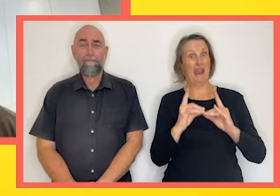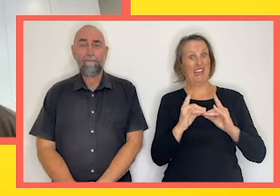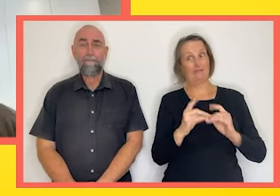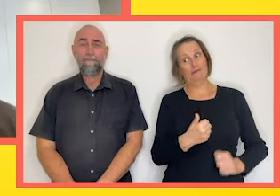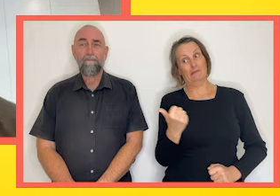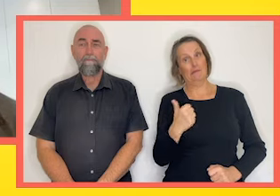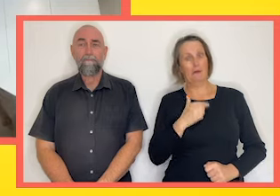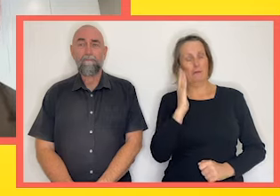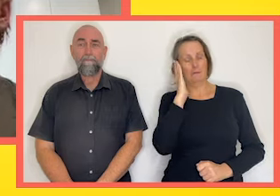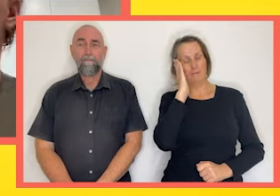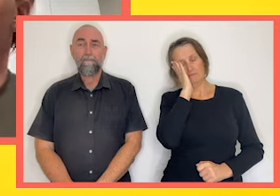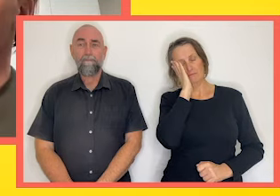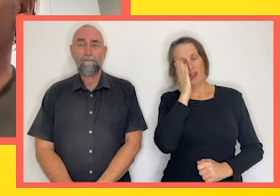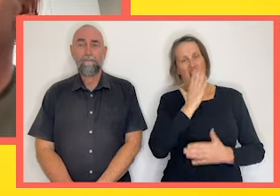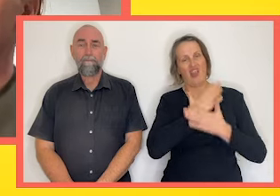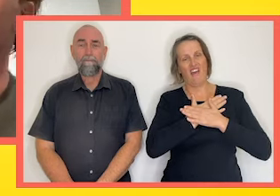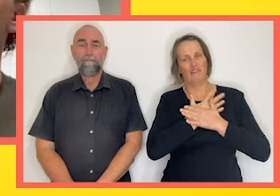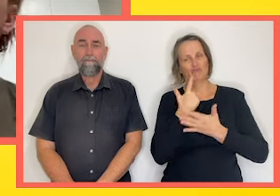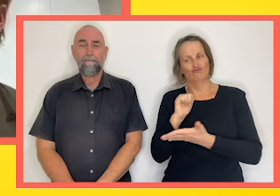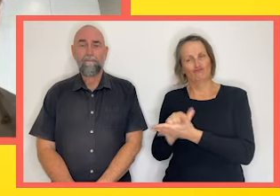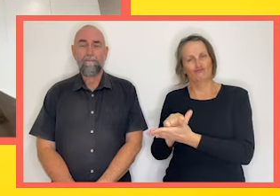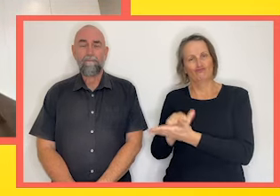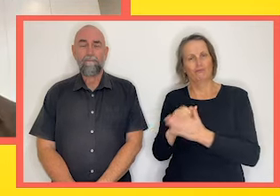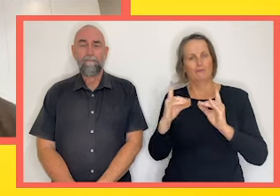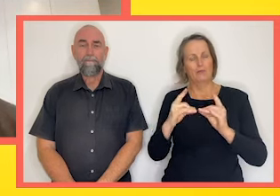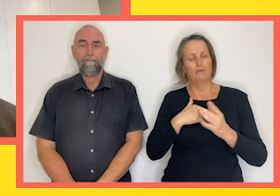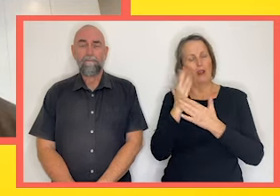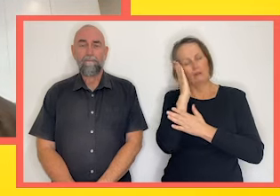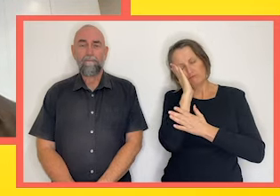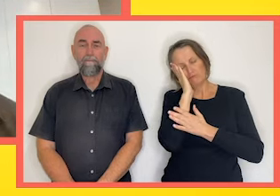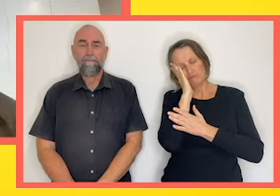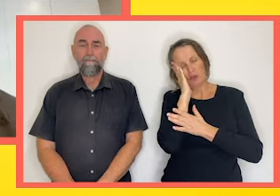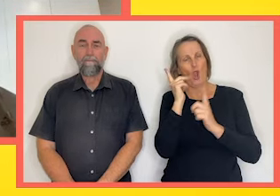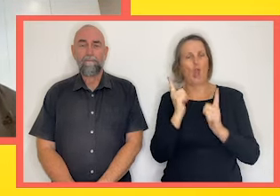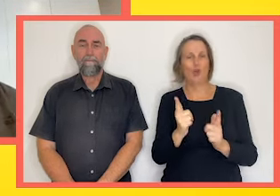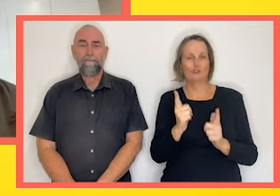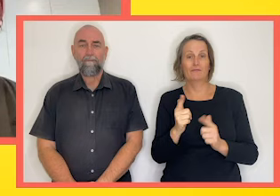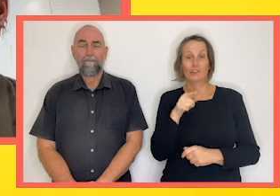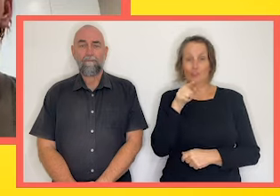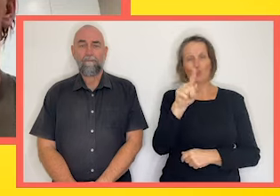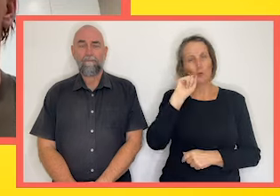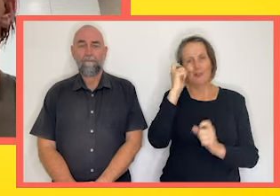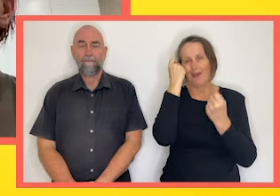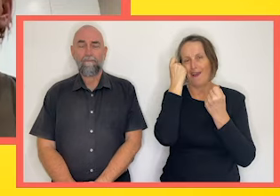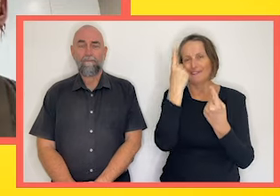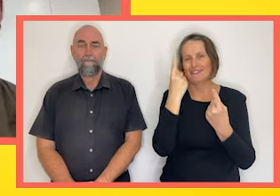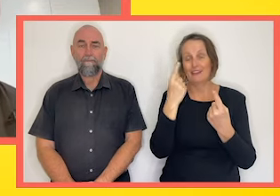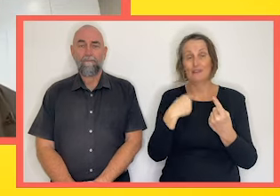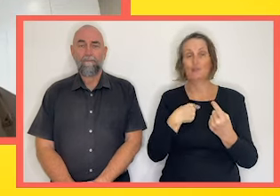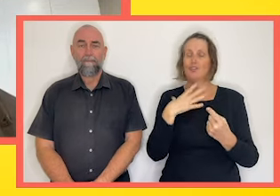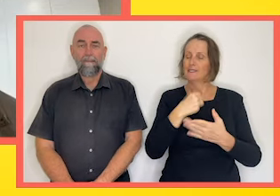best friend. No, I think it's one of those things. You guys once again will understand, but it's